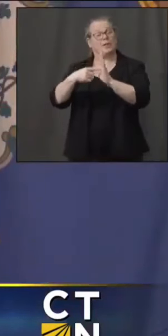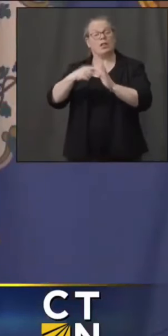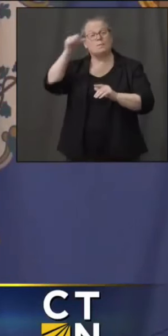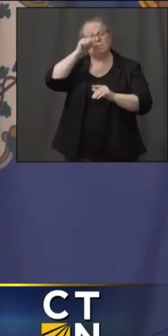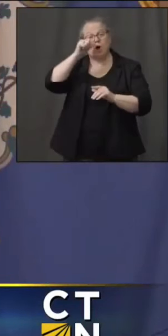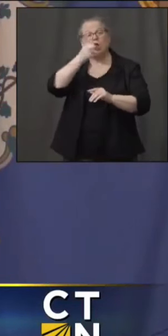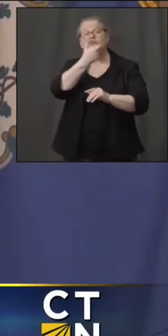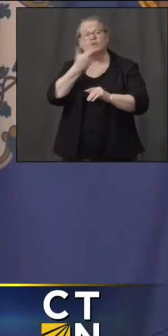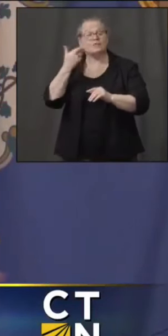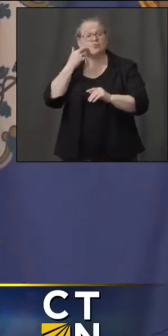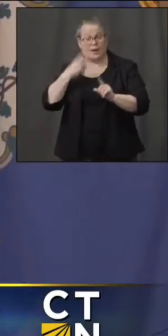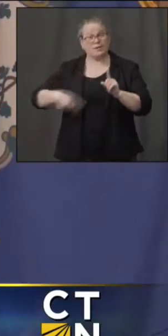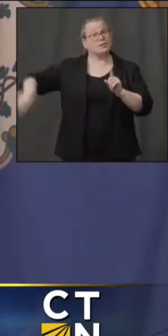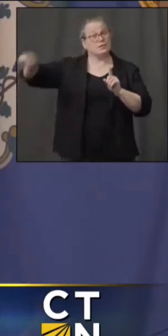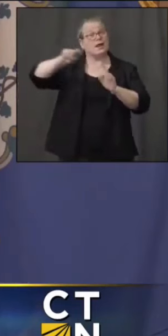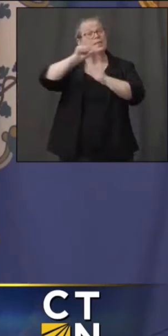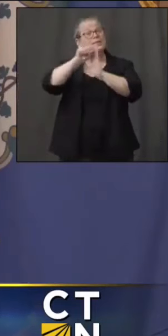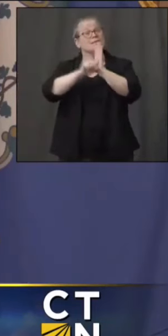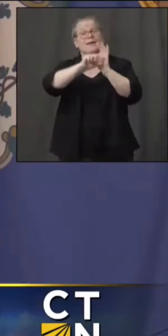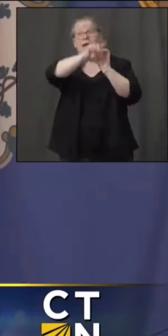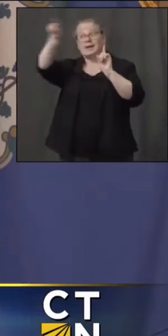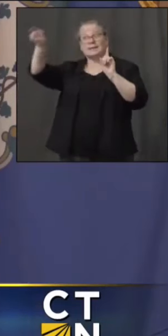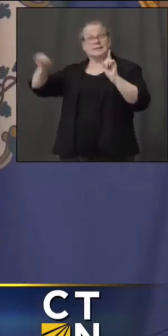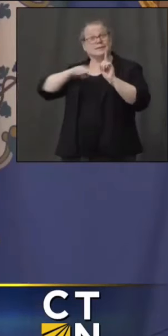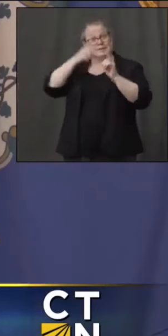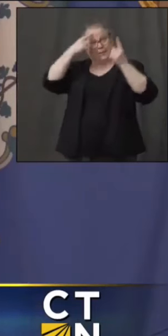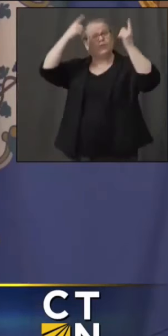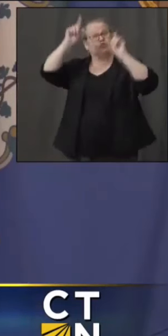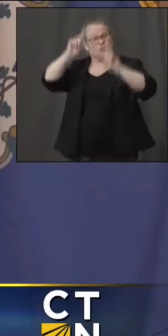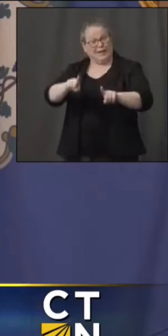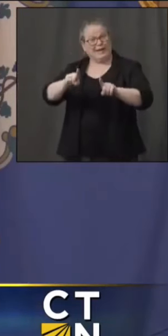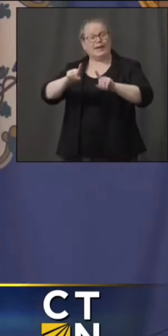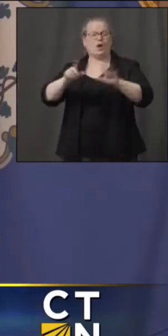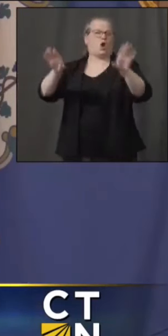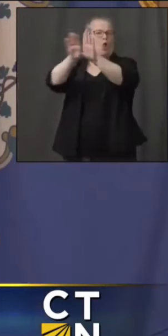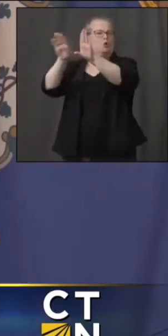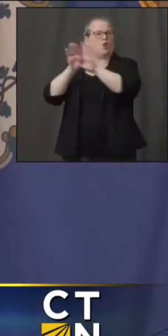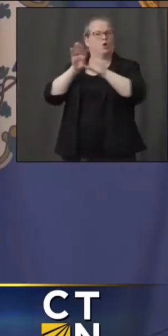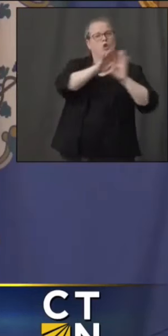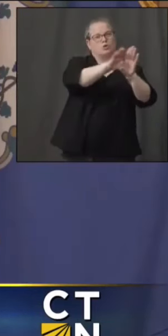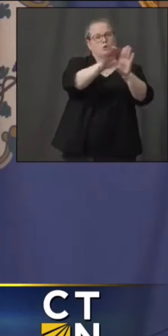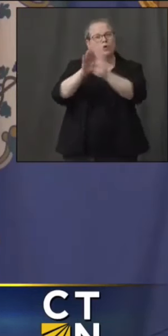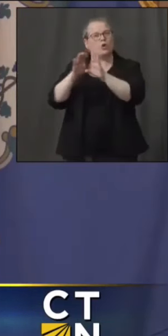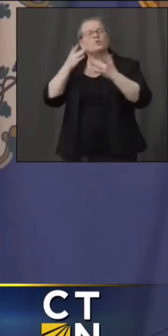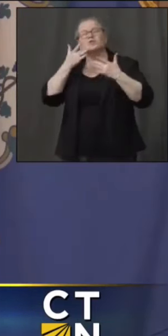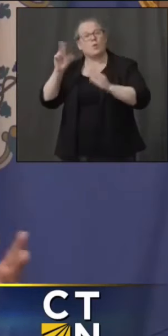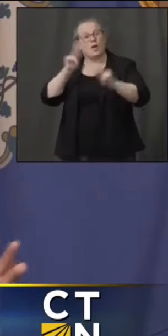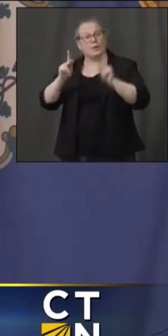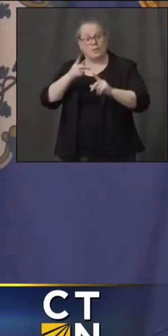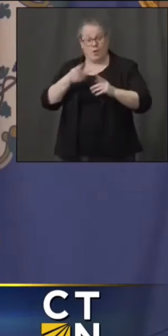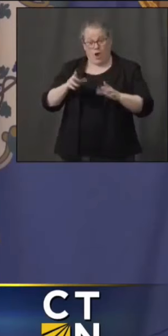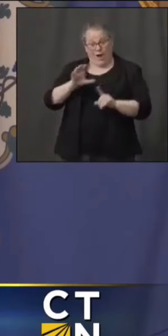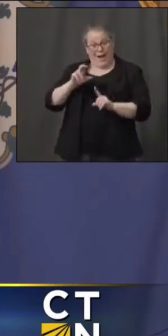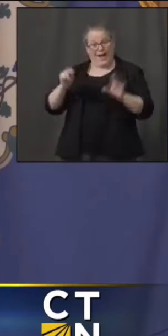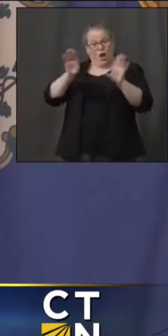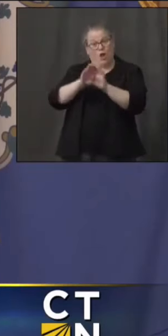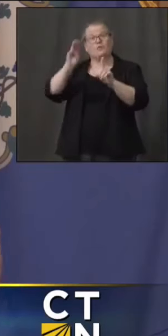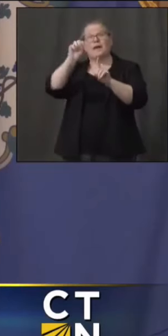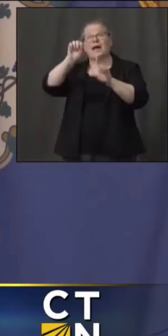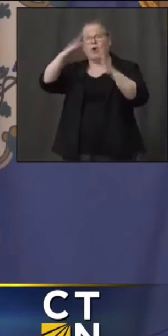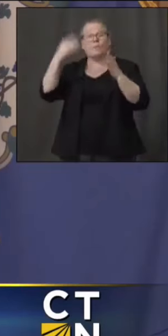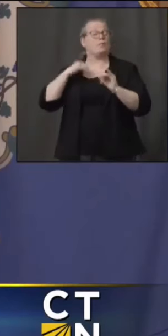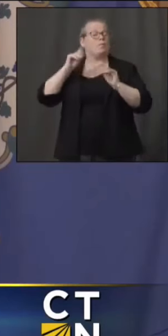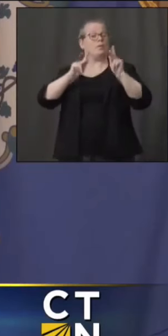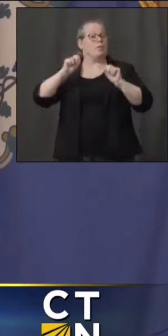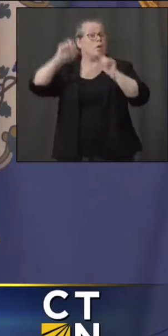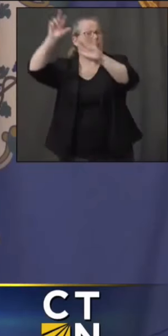across the border. You know, we left our marinas open. New York closed them. That didn't work, so now they have opened, so nobody has